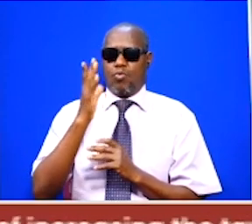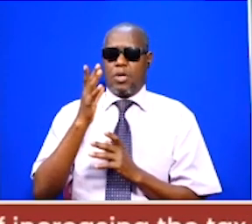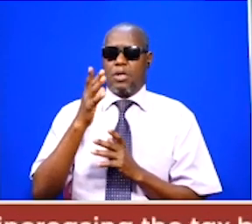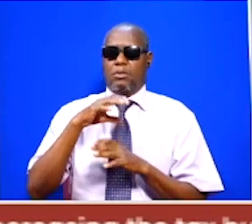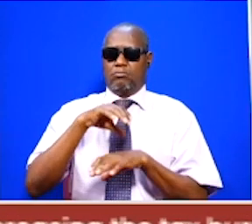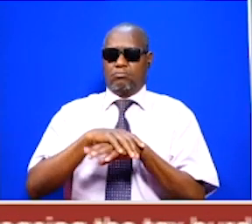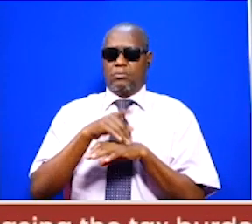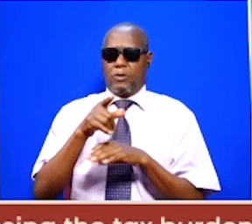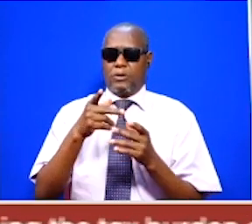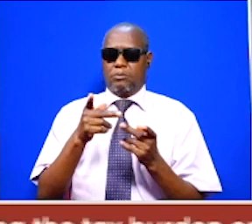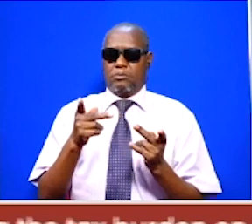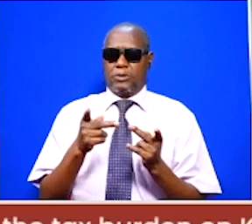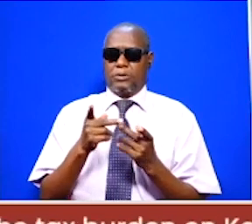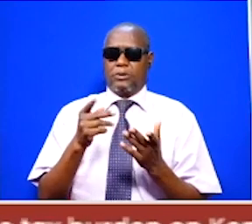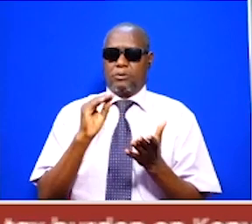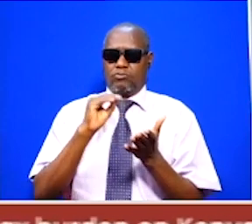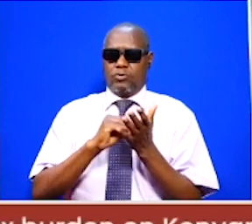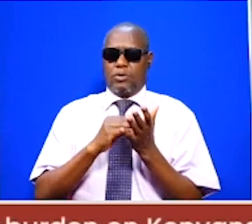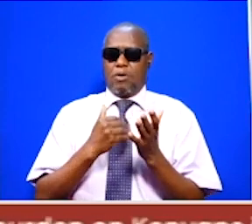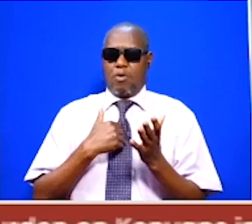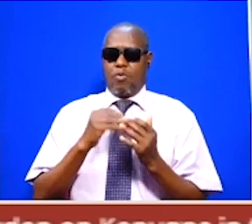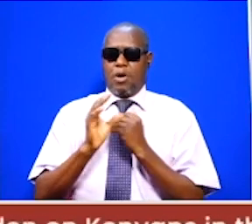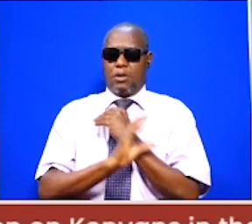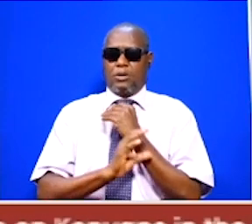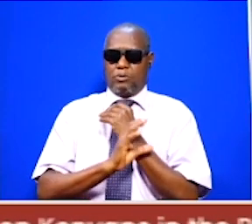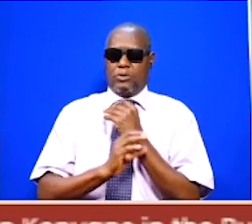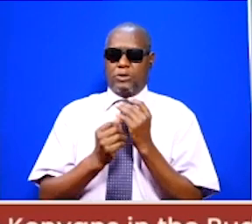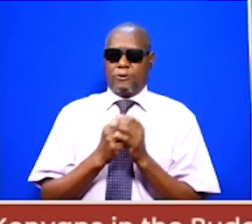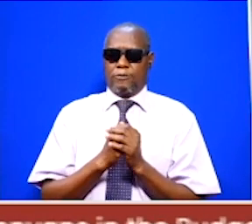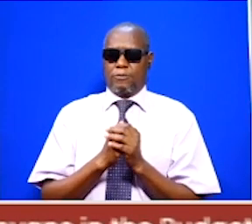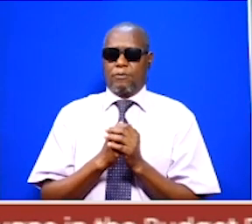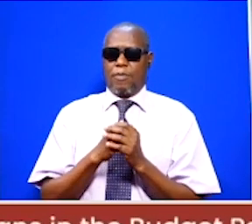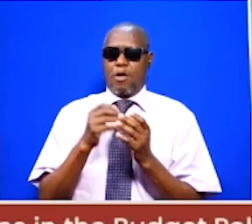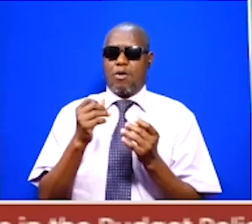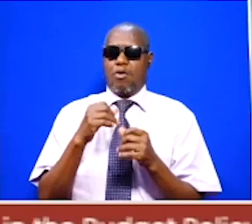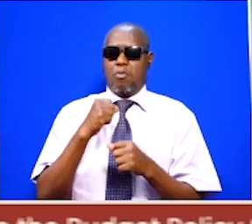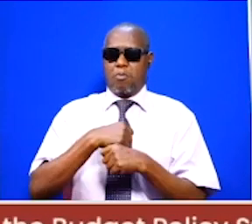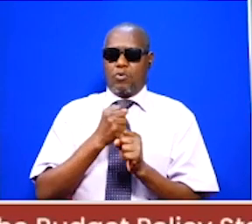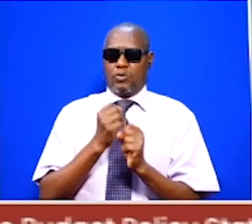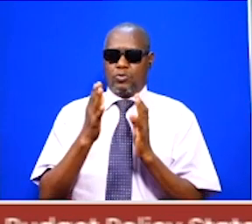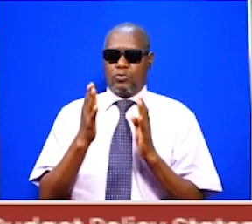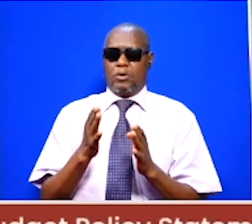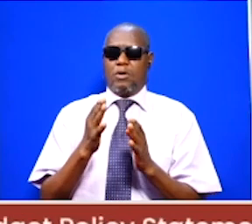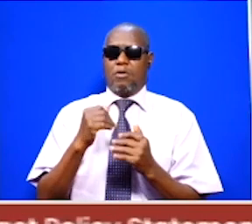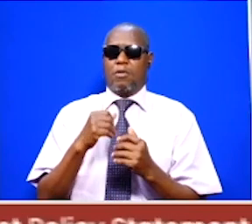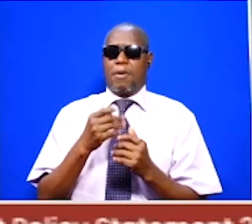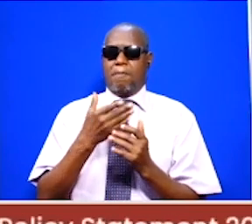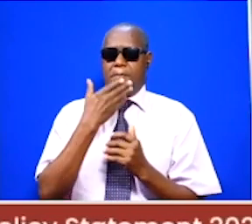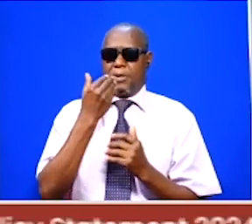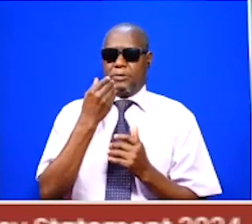space and brand our country for what it is, a producer of the best tea in the